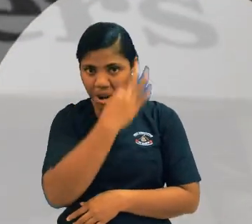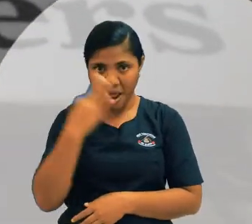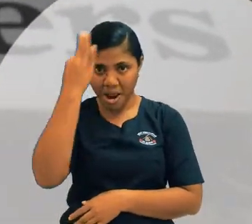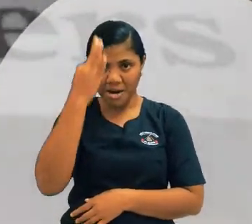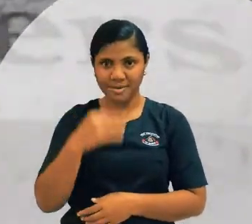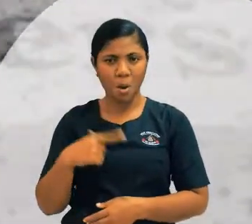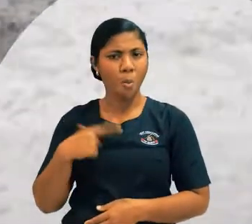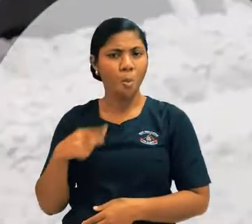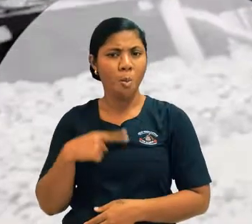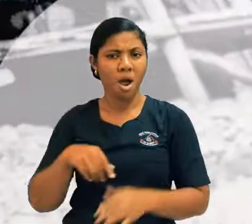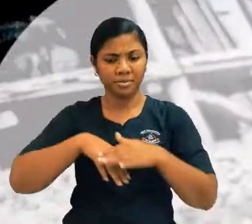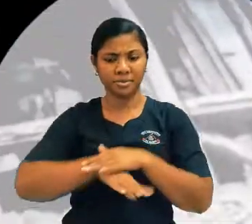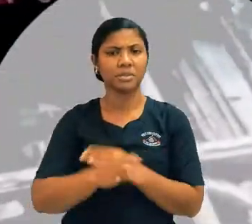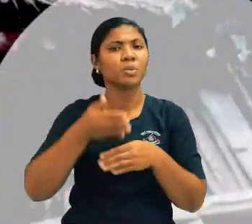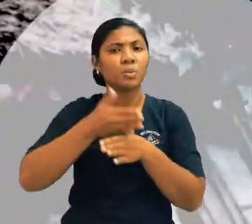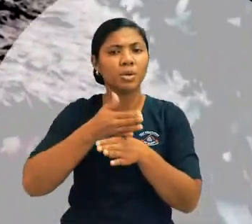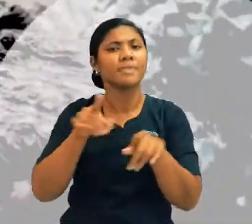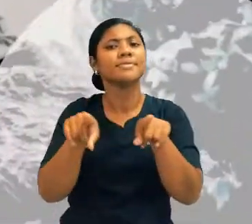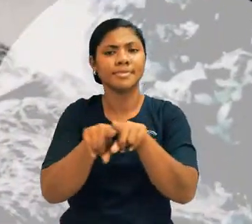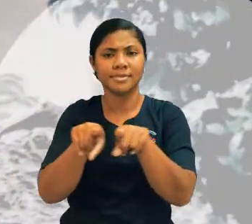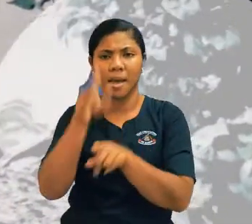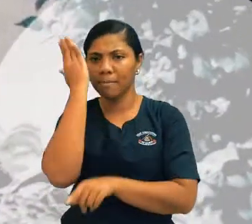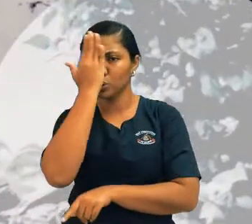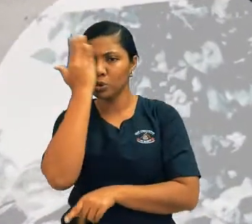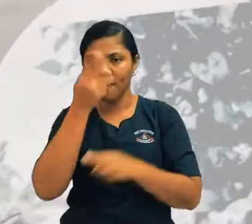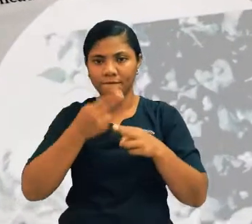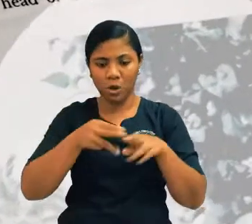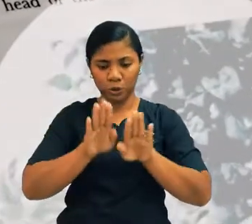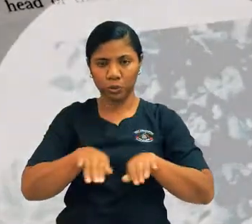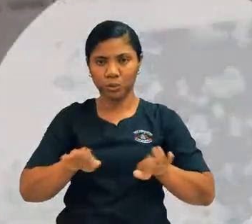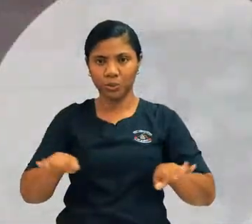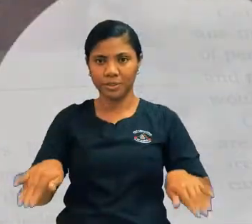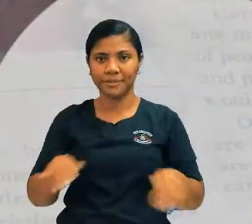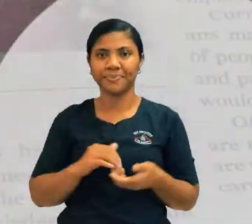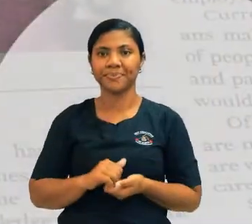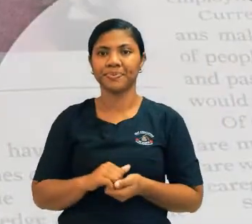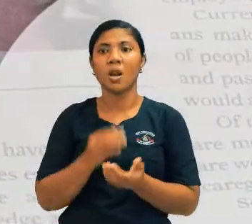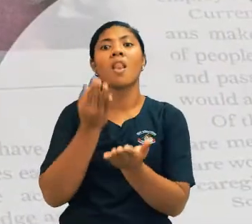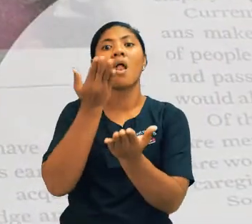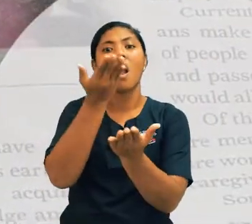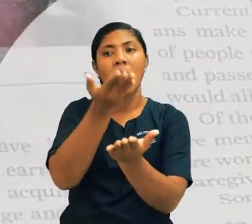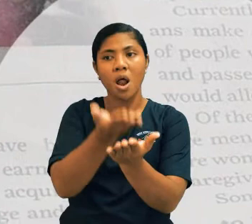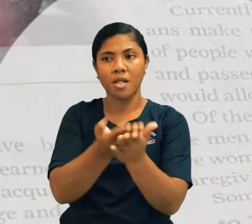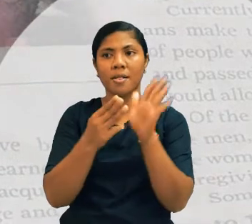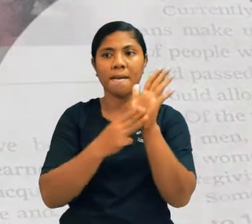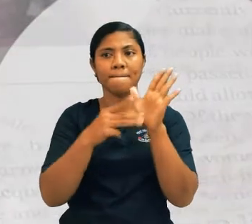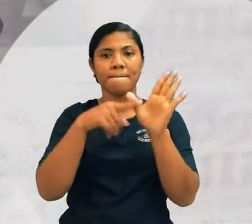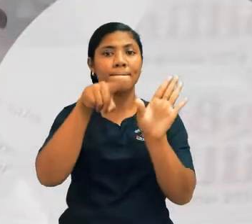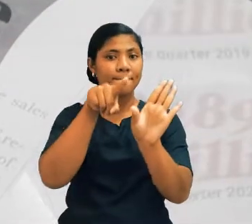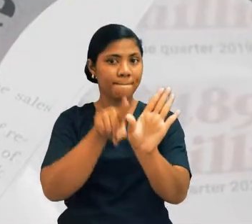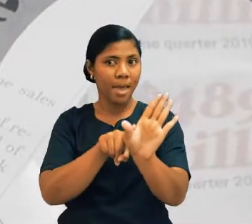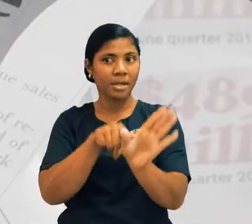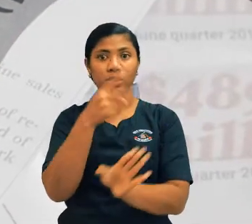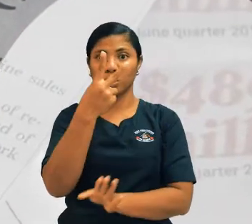New Zealand. Since that time to now, there have been several repatriation flights from New Zealand, bringing home an estimated